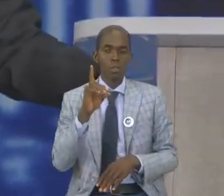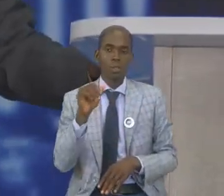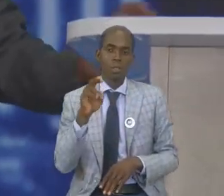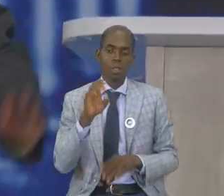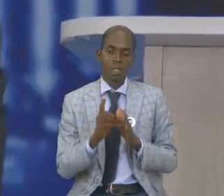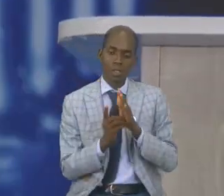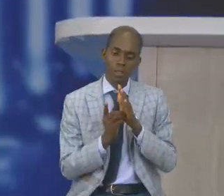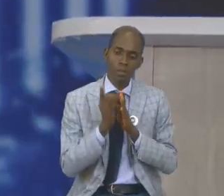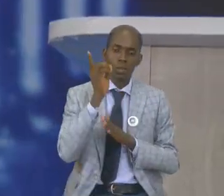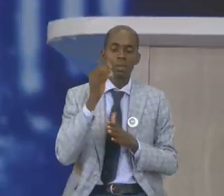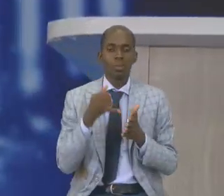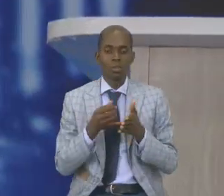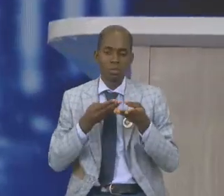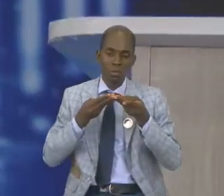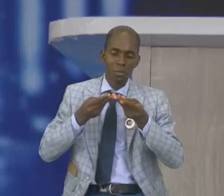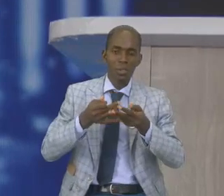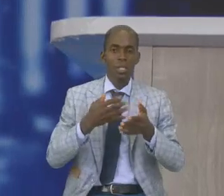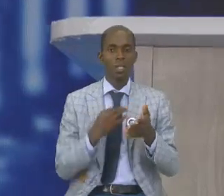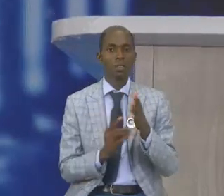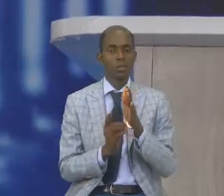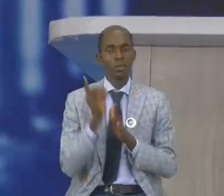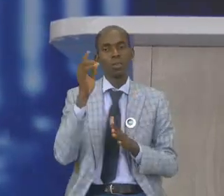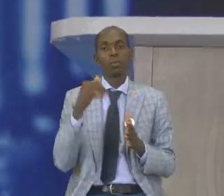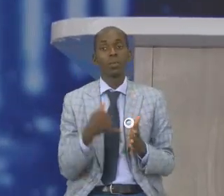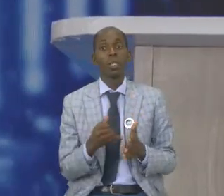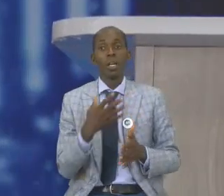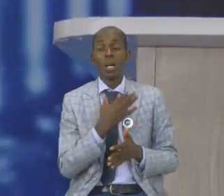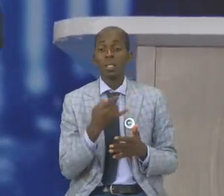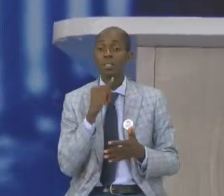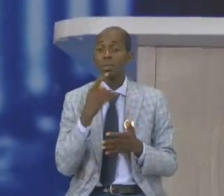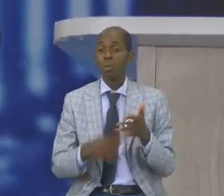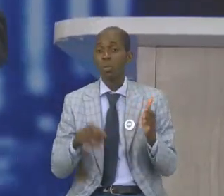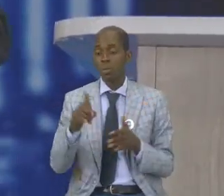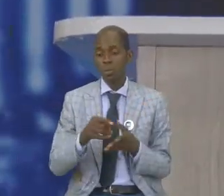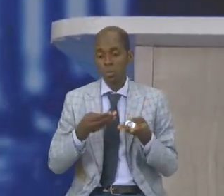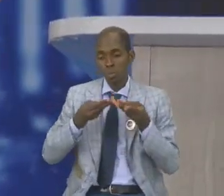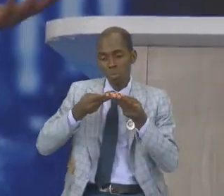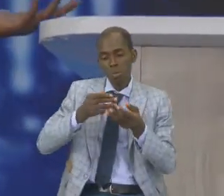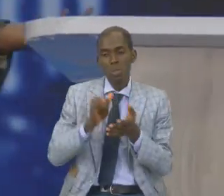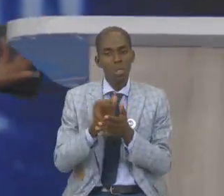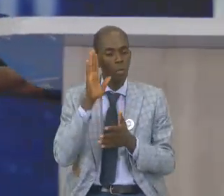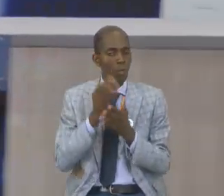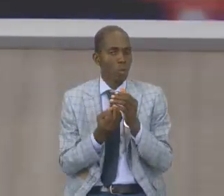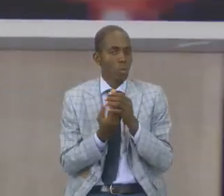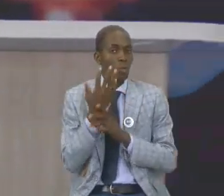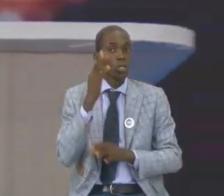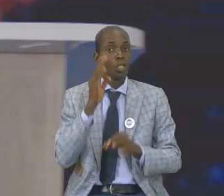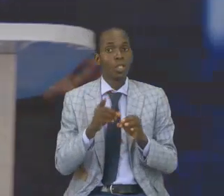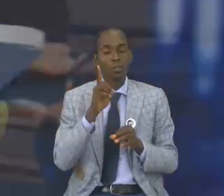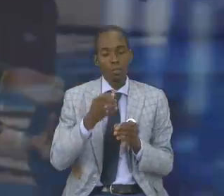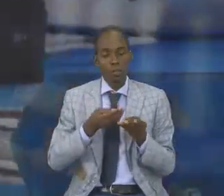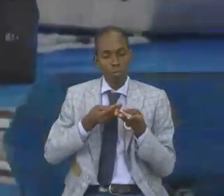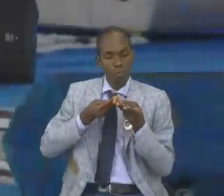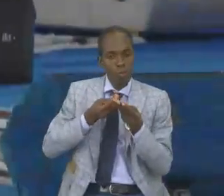is what you nurture that will grow. It is what you nurture that will develop. If you nurture evil,